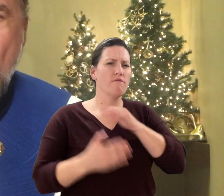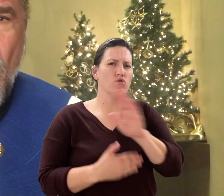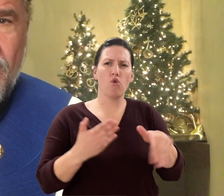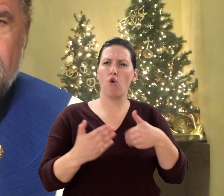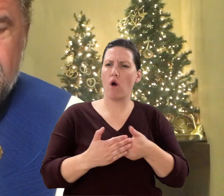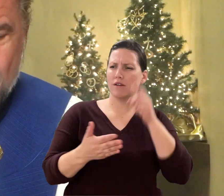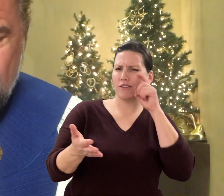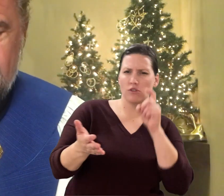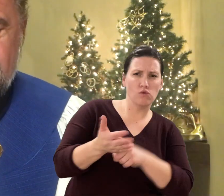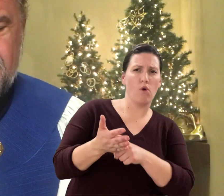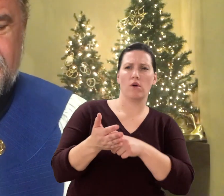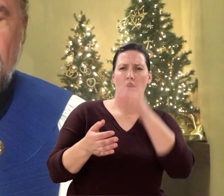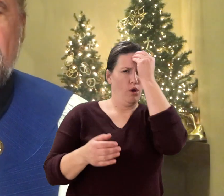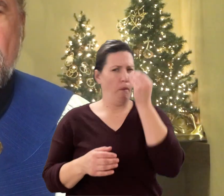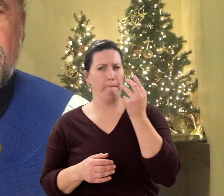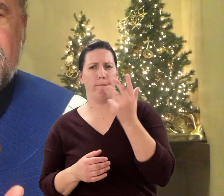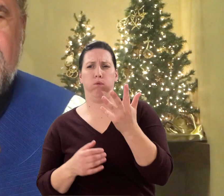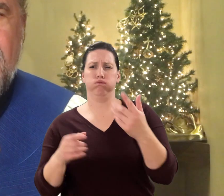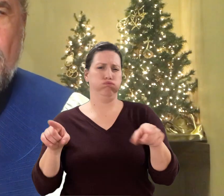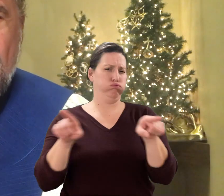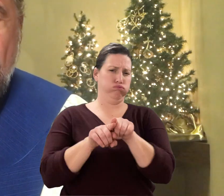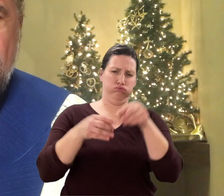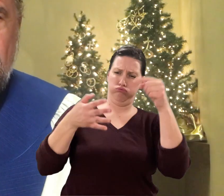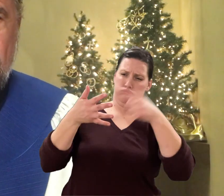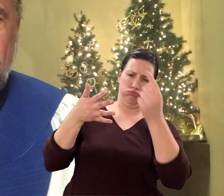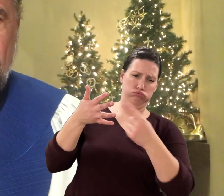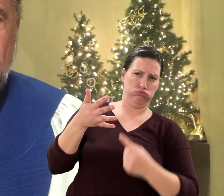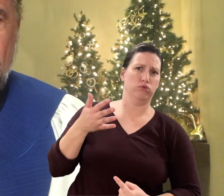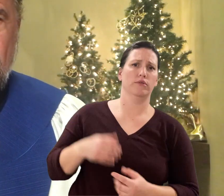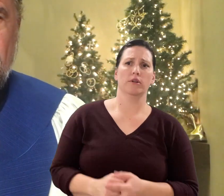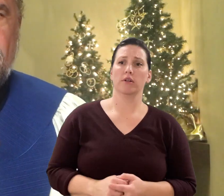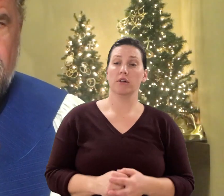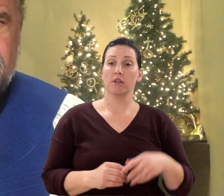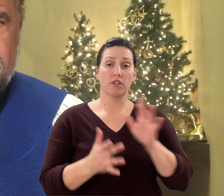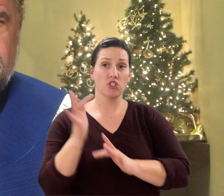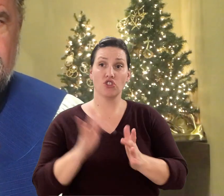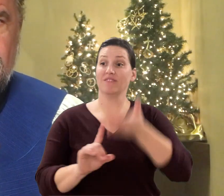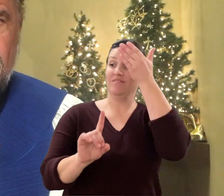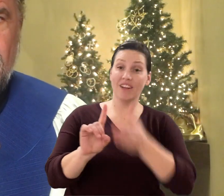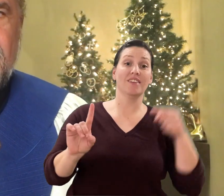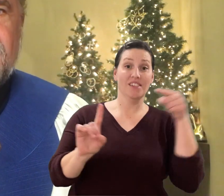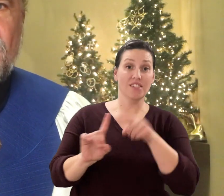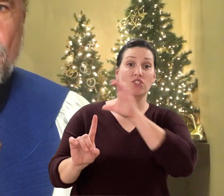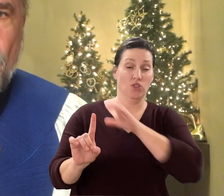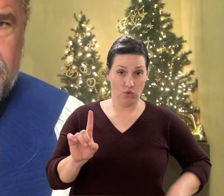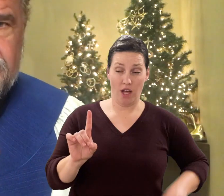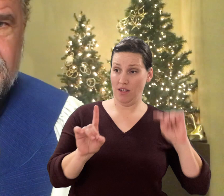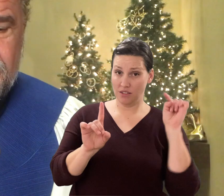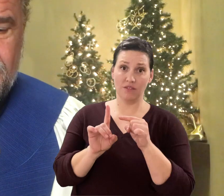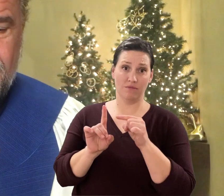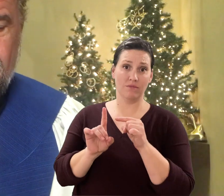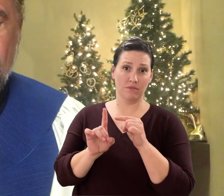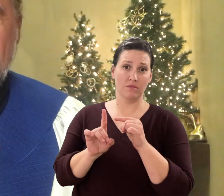have all of these witnesses telling you the same thing. Jesus is the